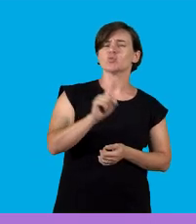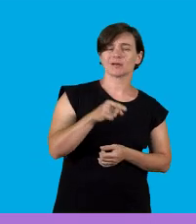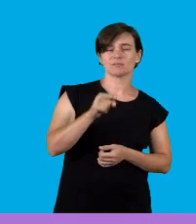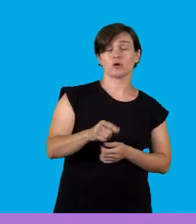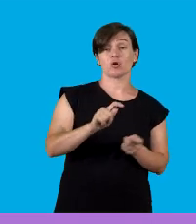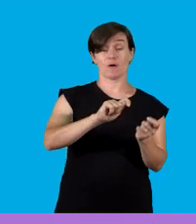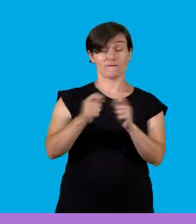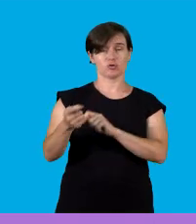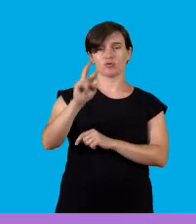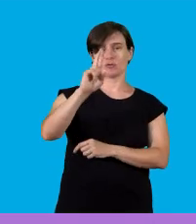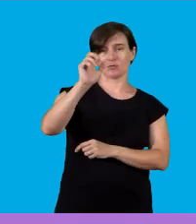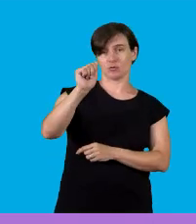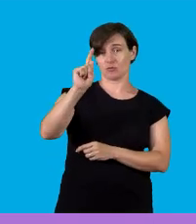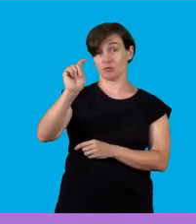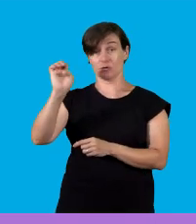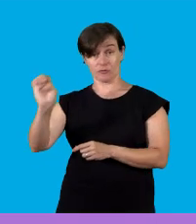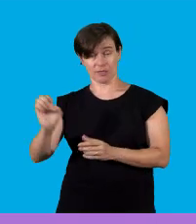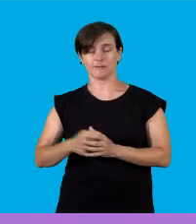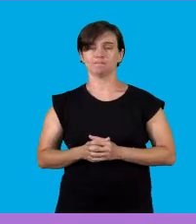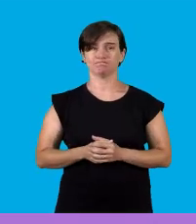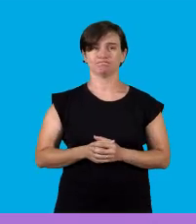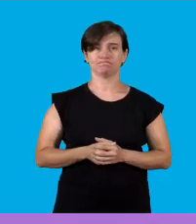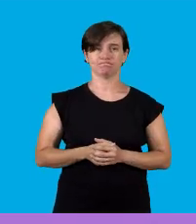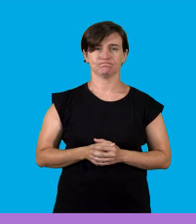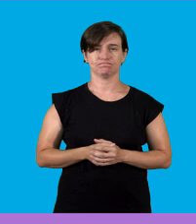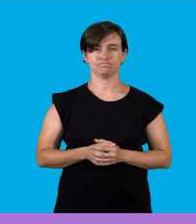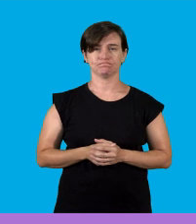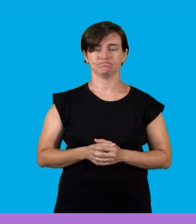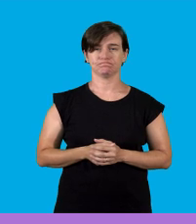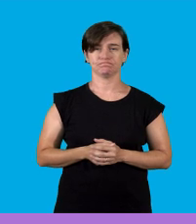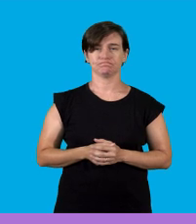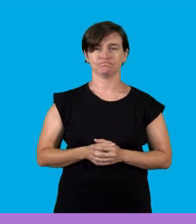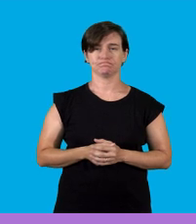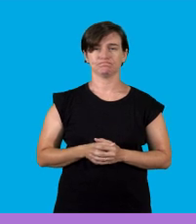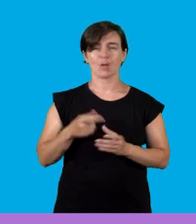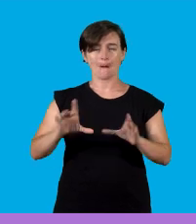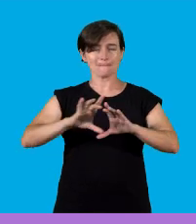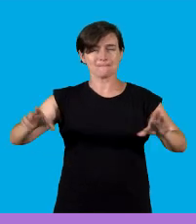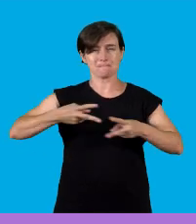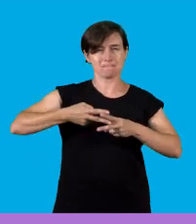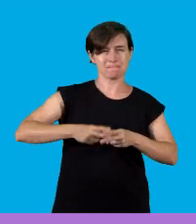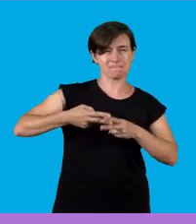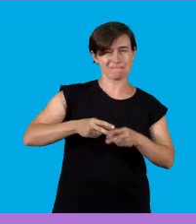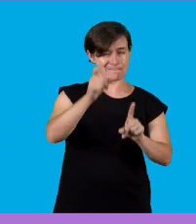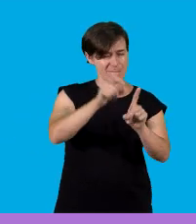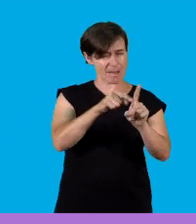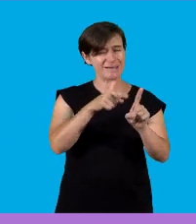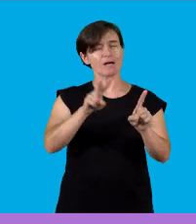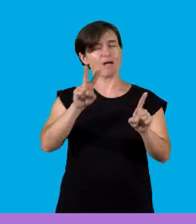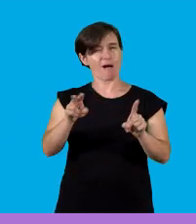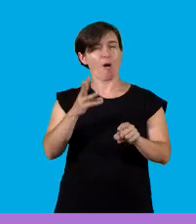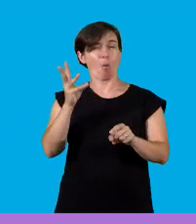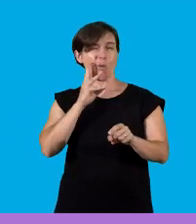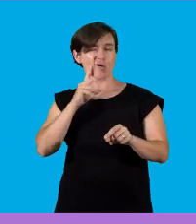a conversion rate, okay? So our question here says, a plumber detected that water